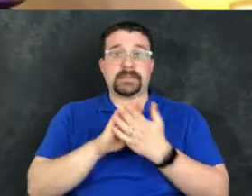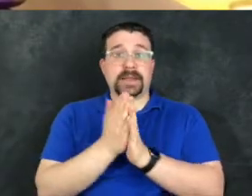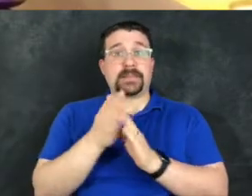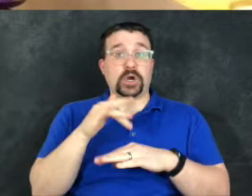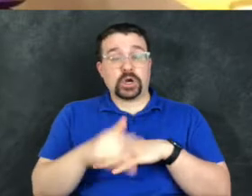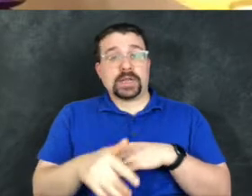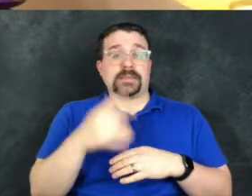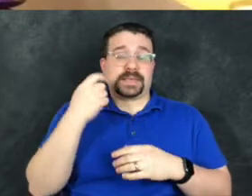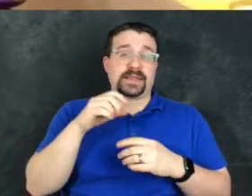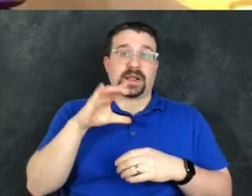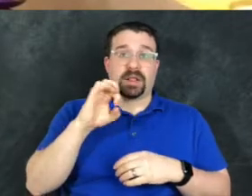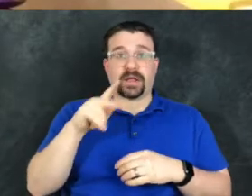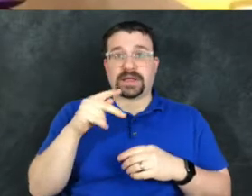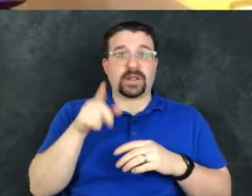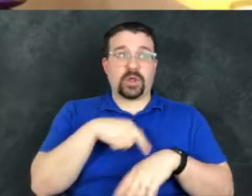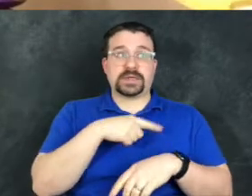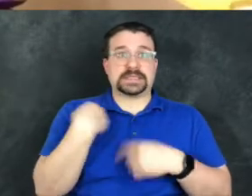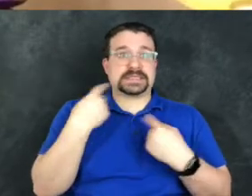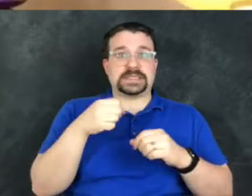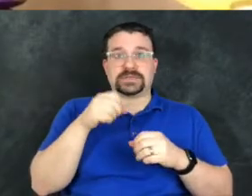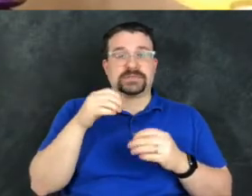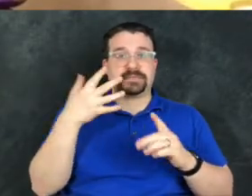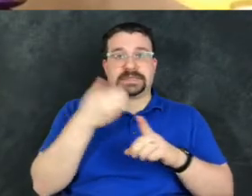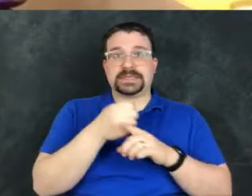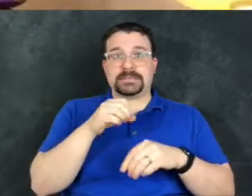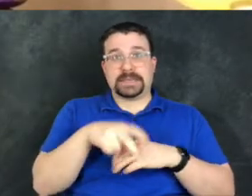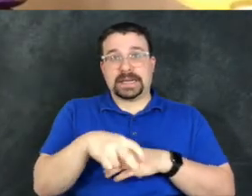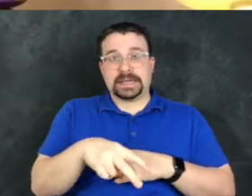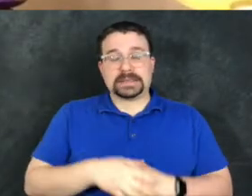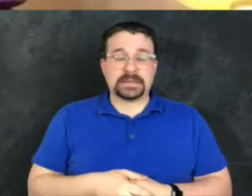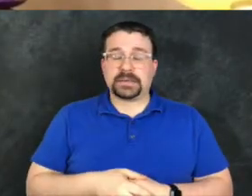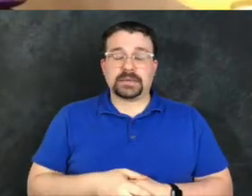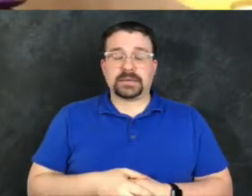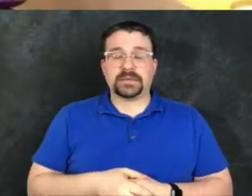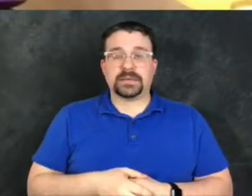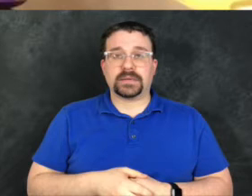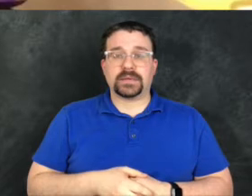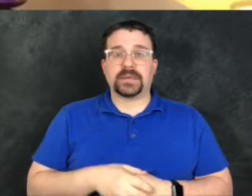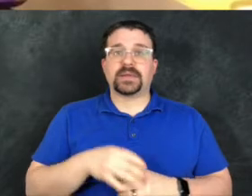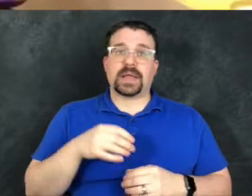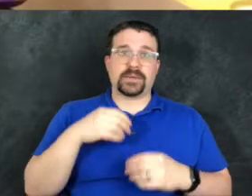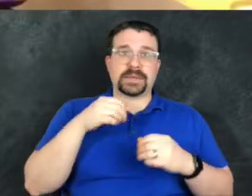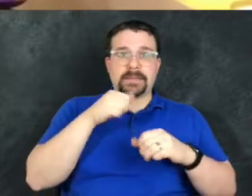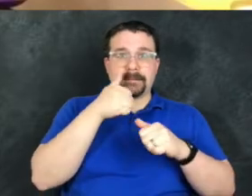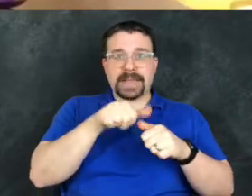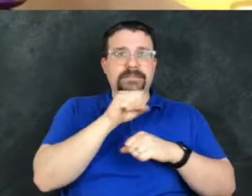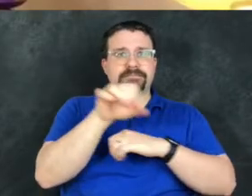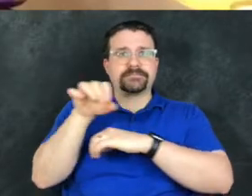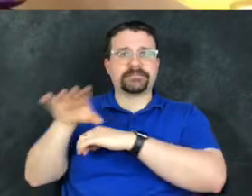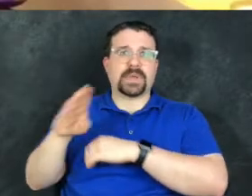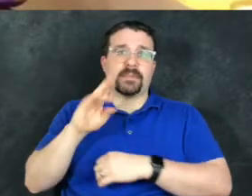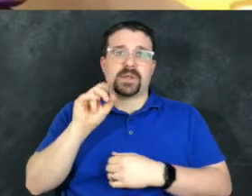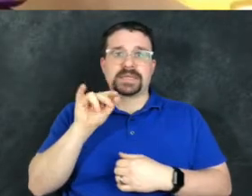Quite late. Late has turned into early because the clock had long since struck midnight. And I was mailing